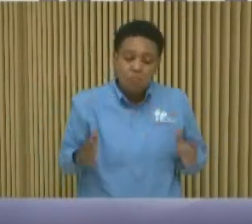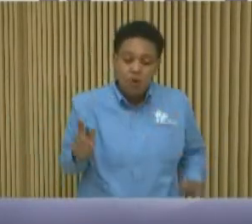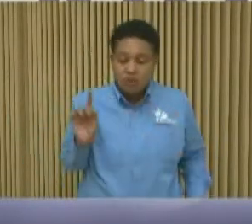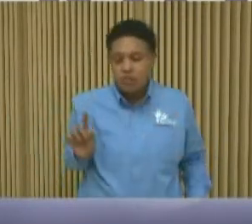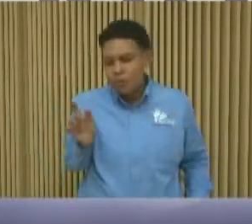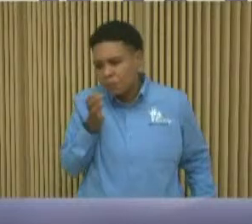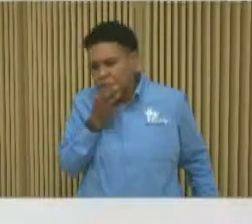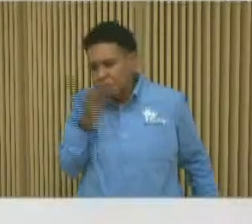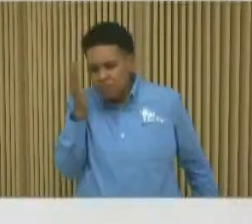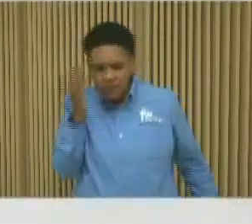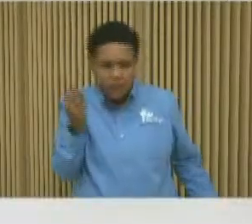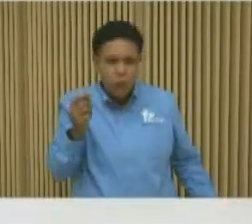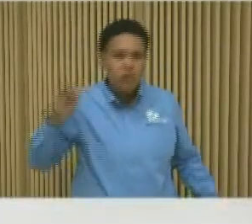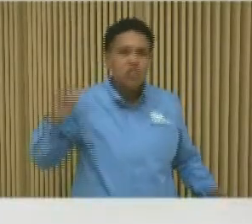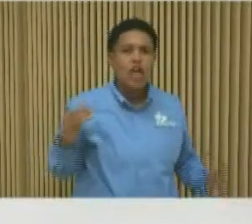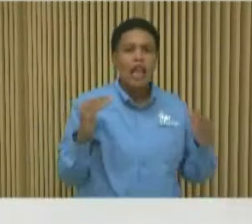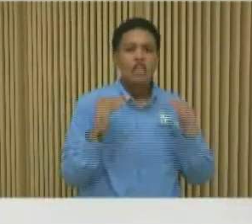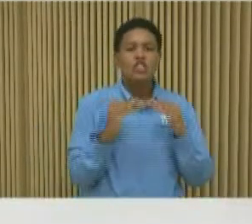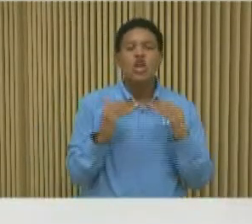child justice